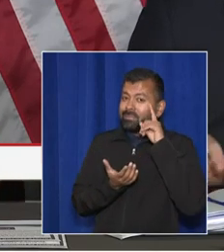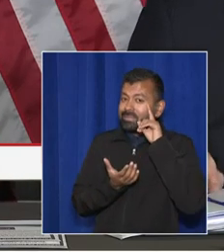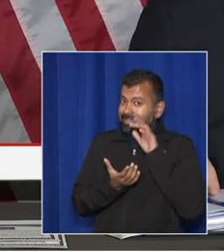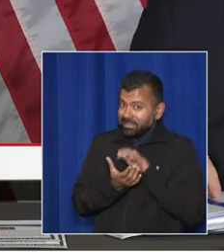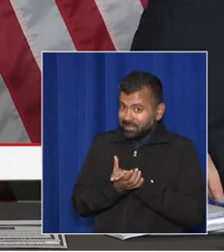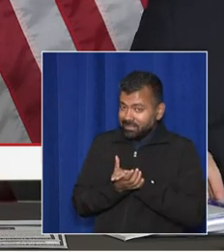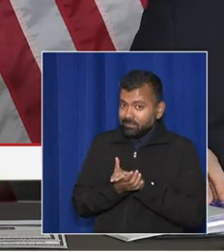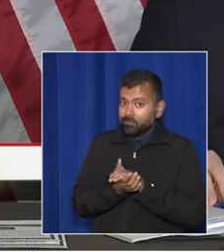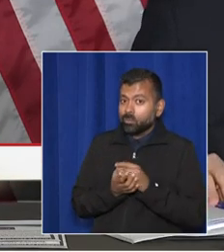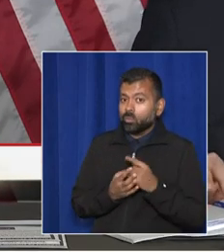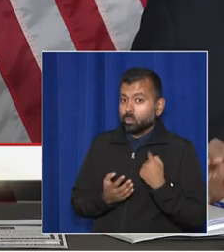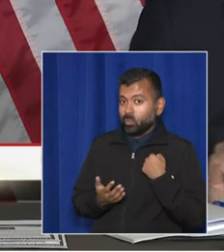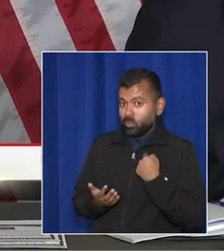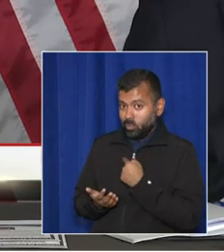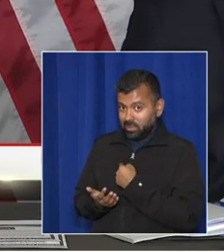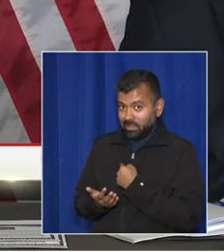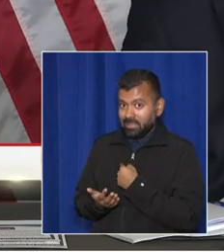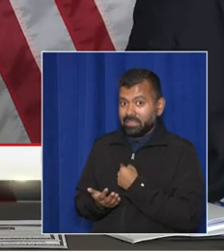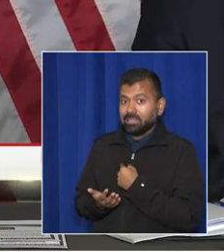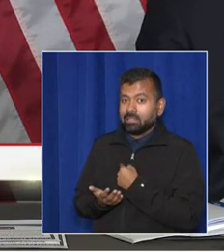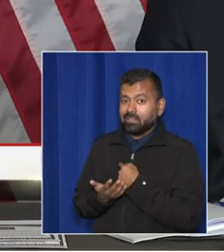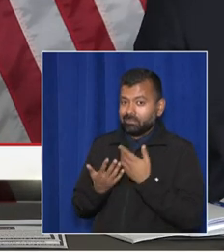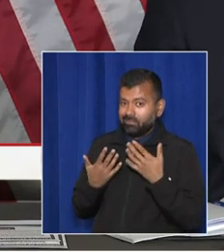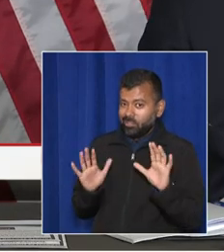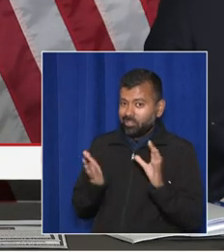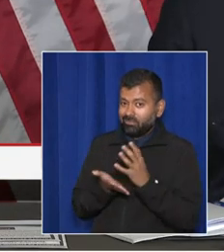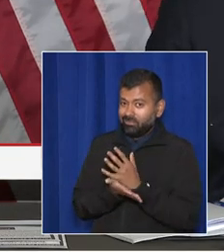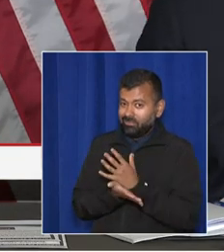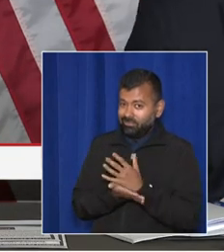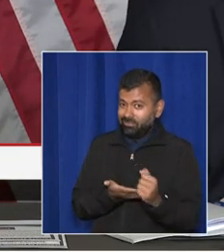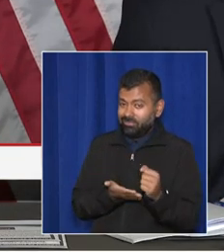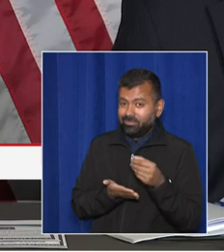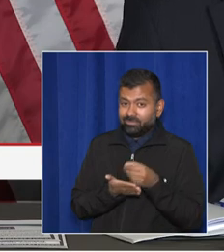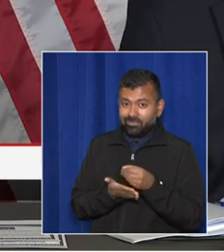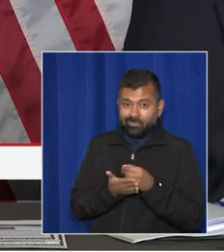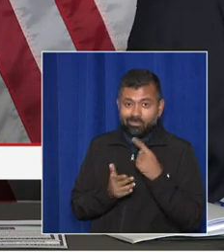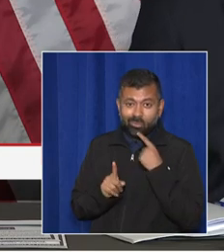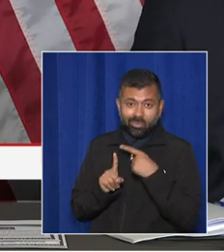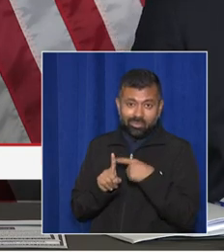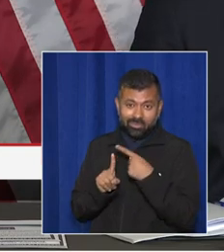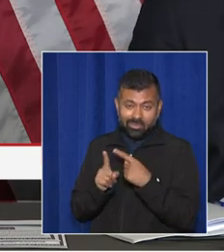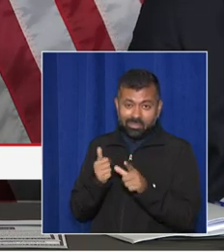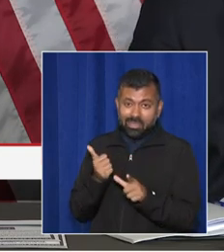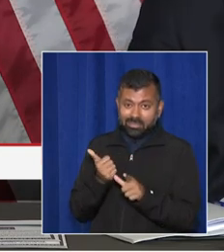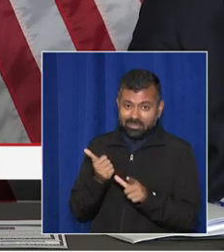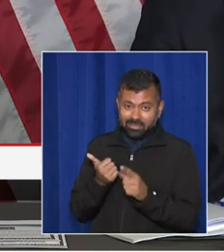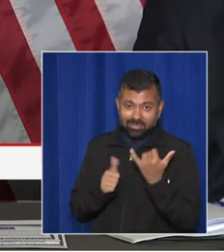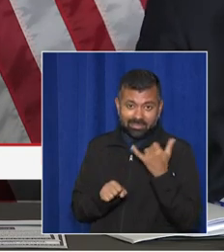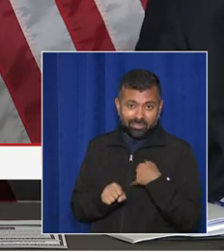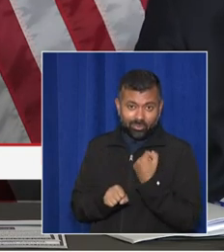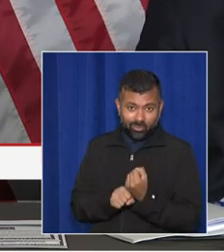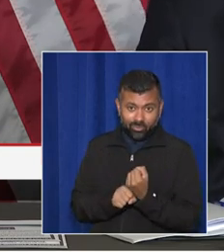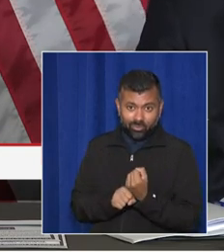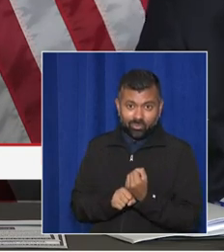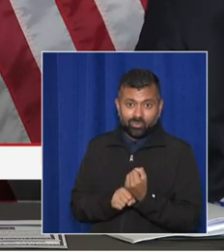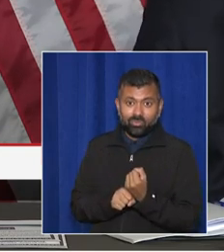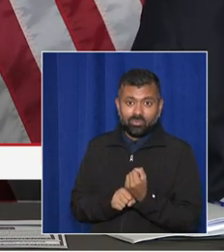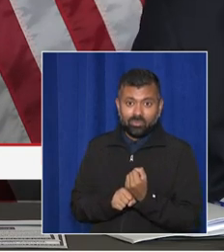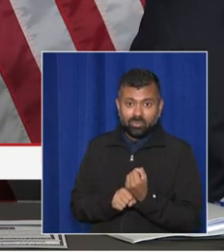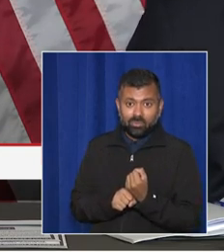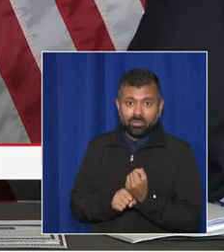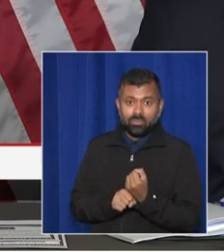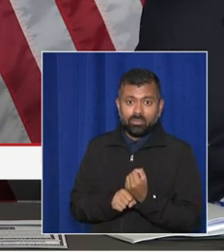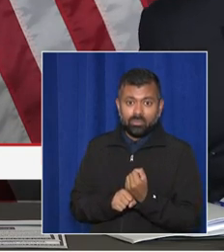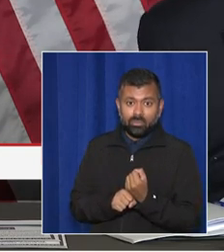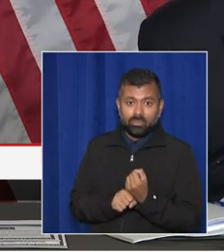for the year for rental assistance. But like the city administrator explained,